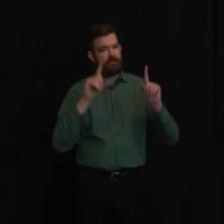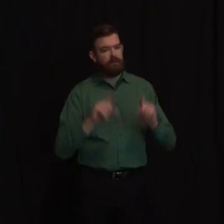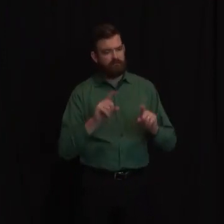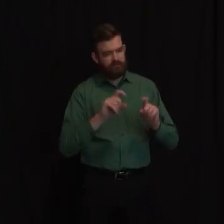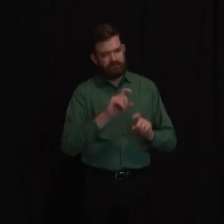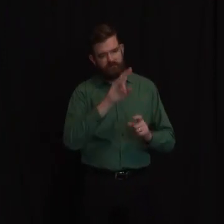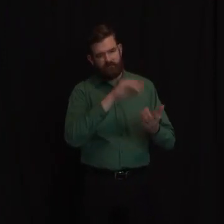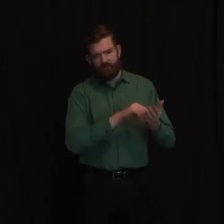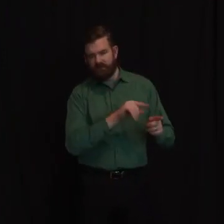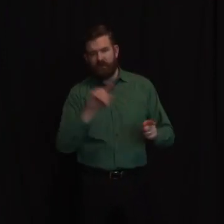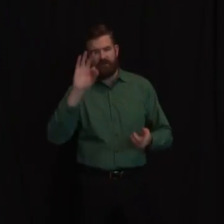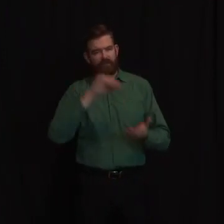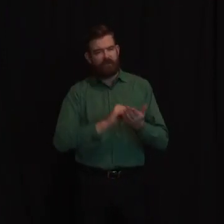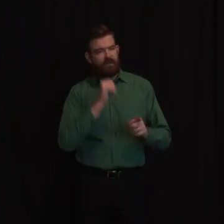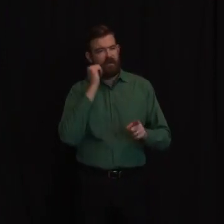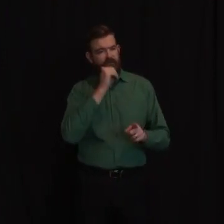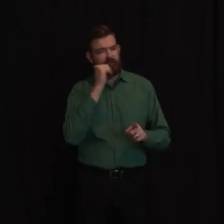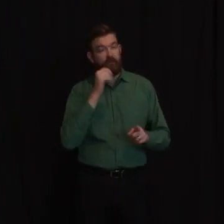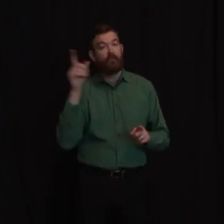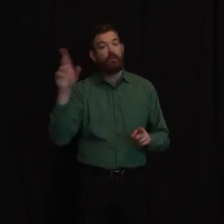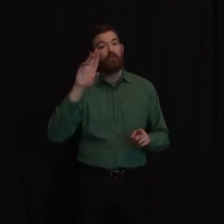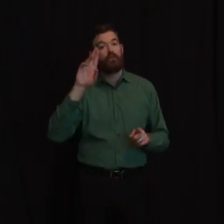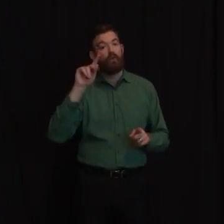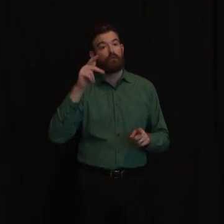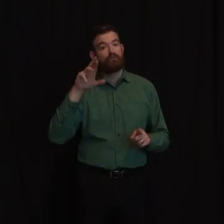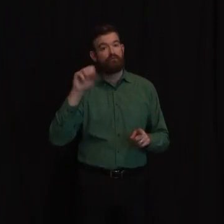up to 10,000 with their current